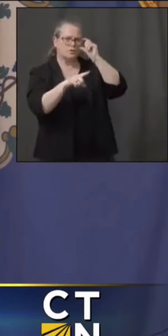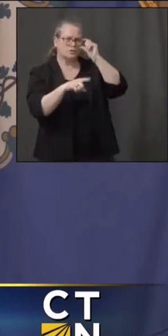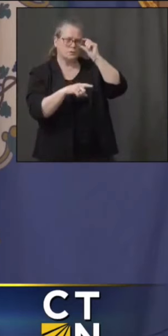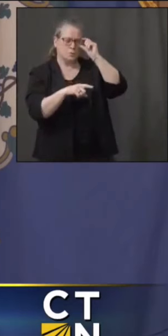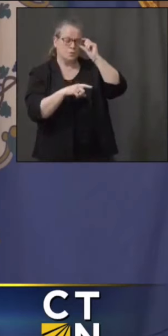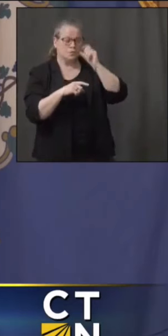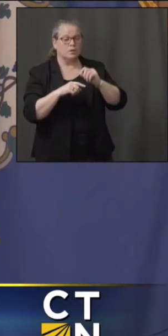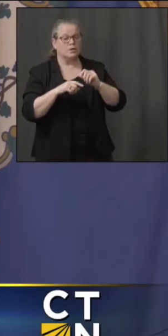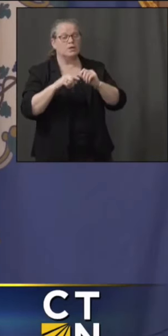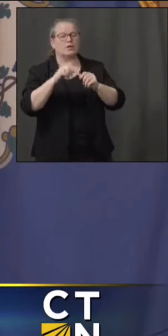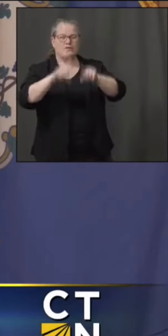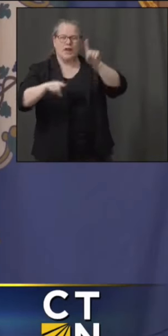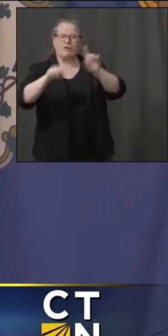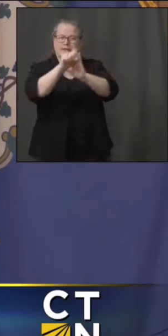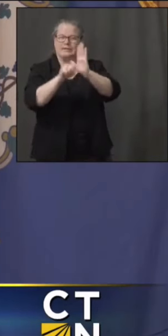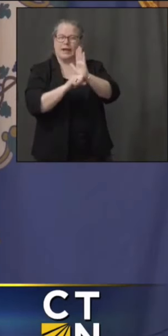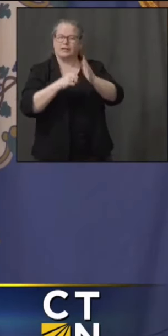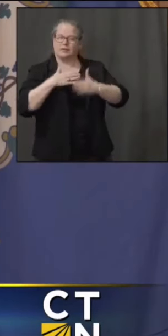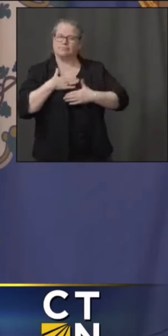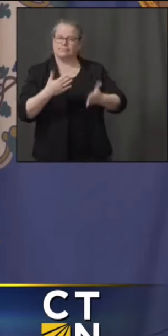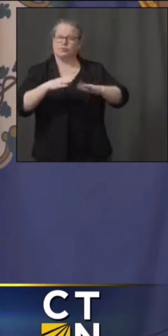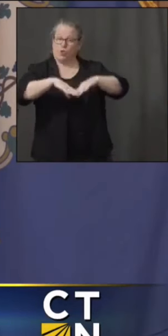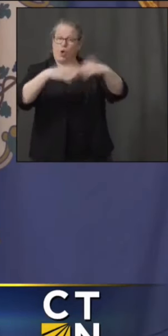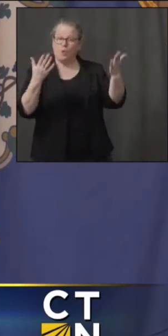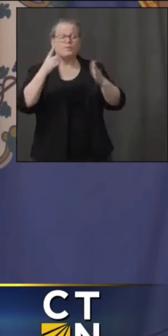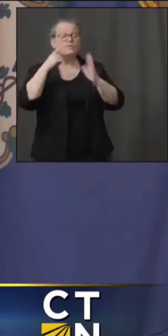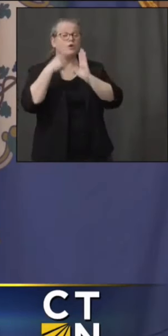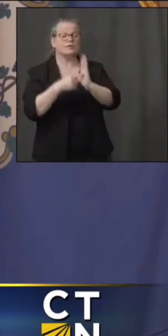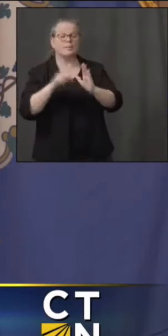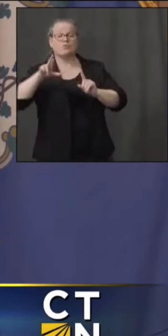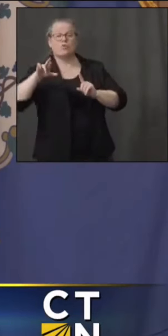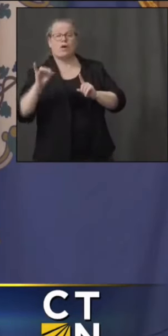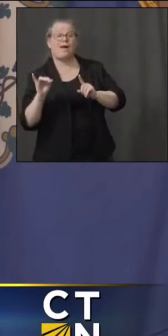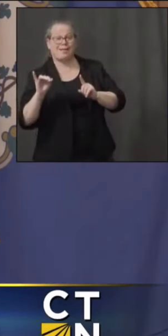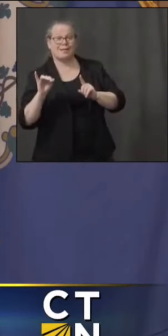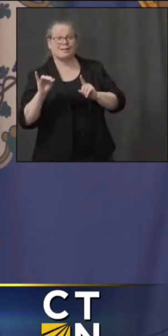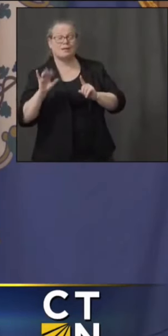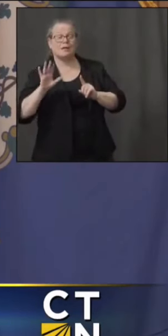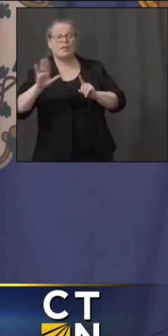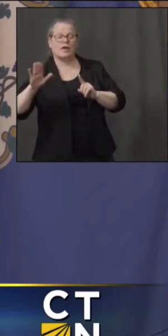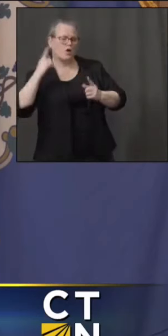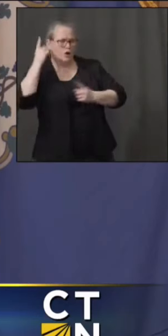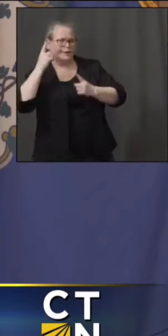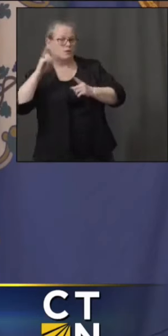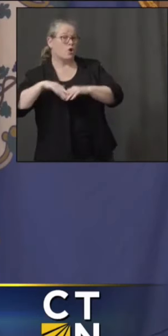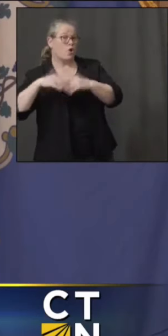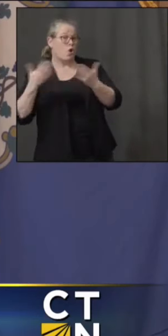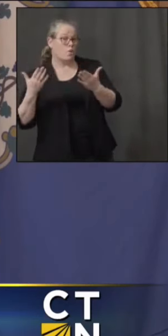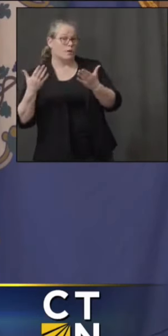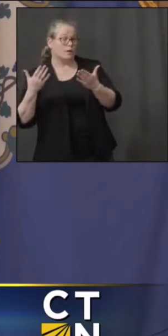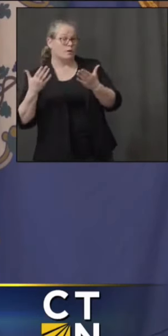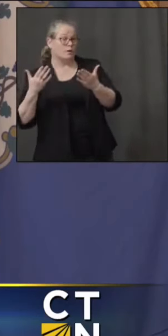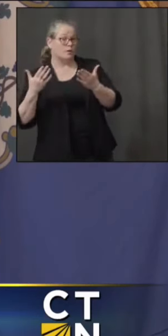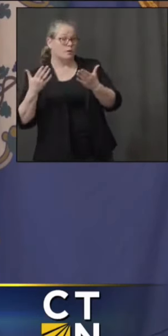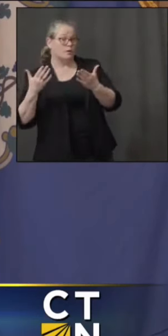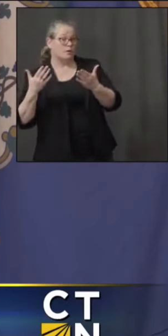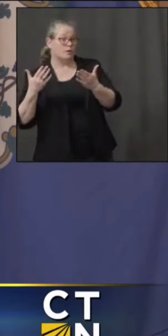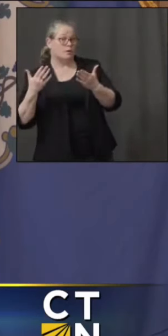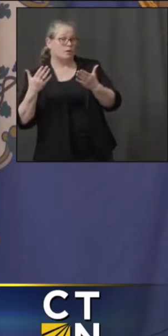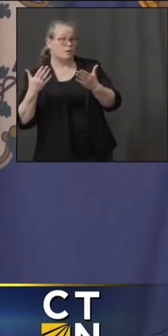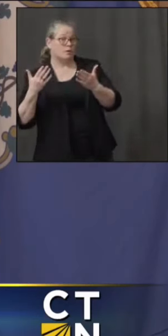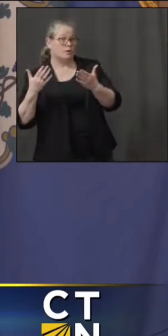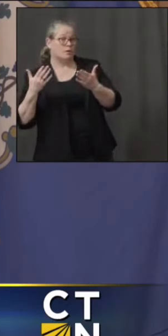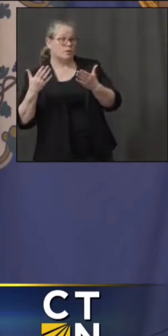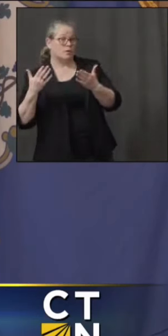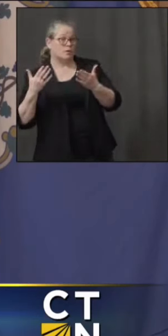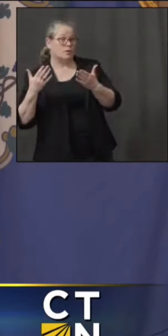for Paul, like with Rhode Island looking at opening at a different date than Connecticut and New York, how is that being factored